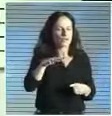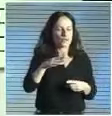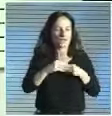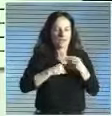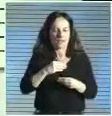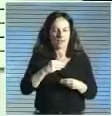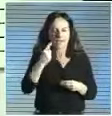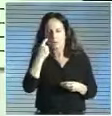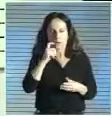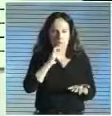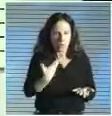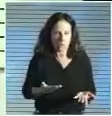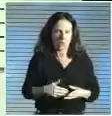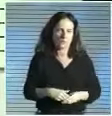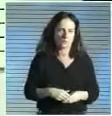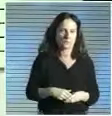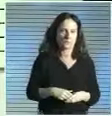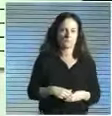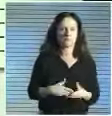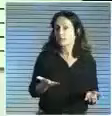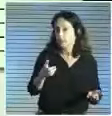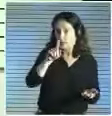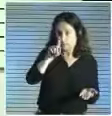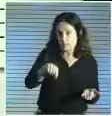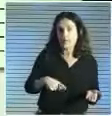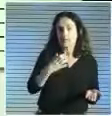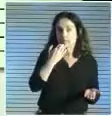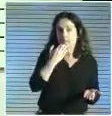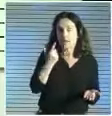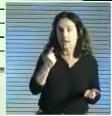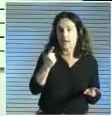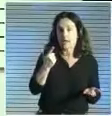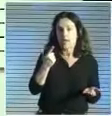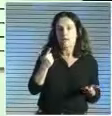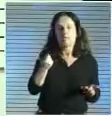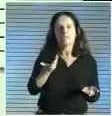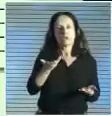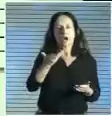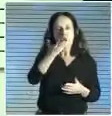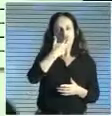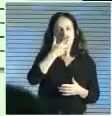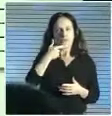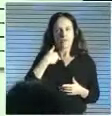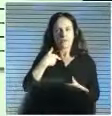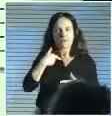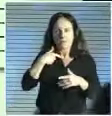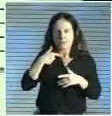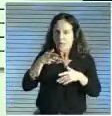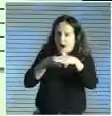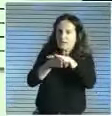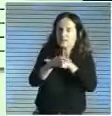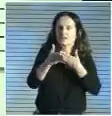Even having access to the knowledge that the Alliance put at disposal for all the